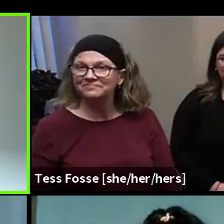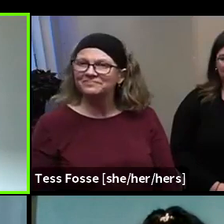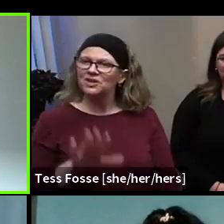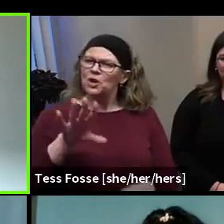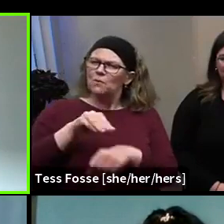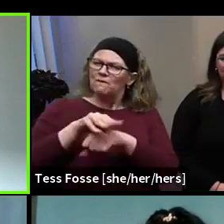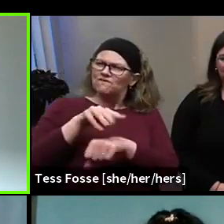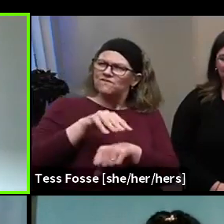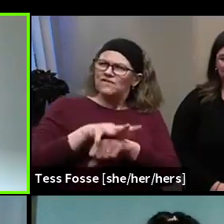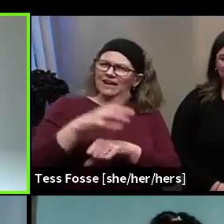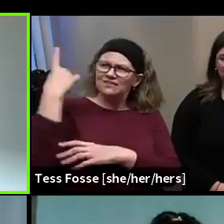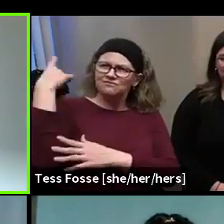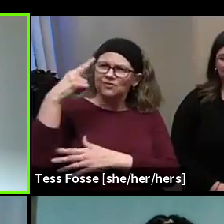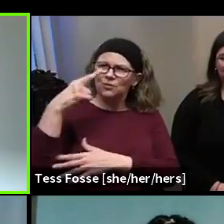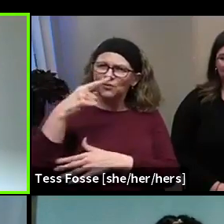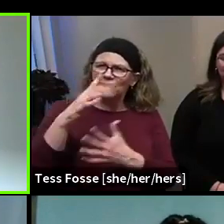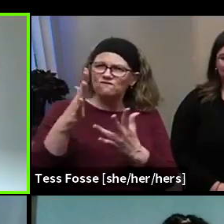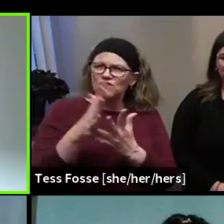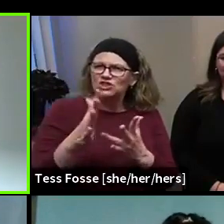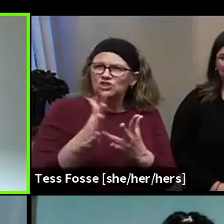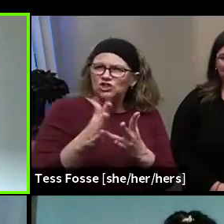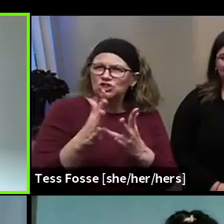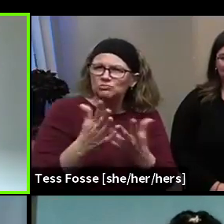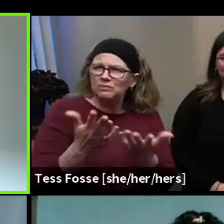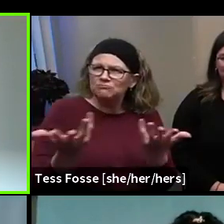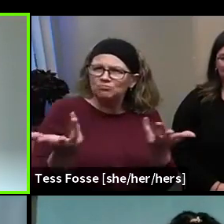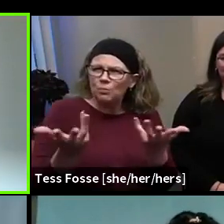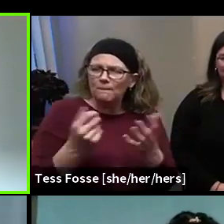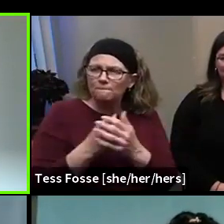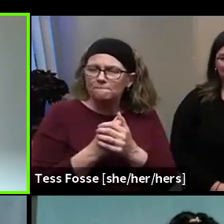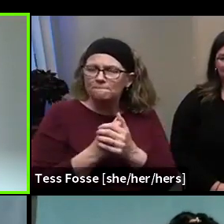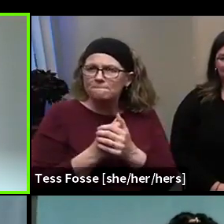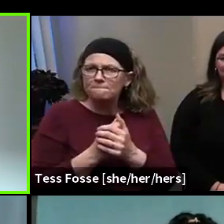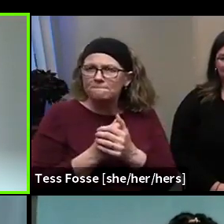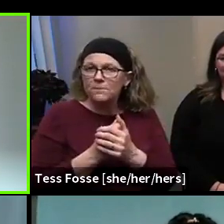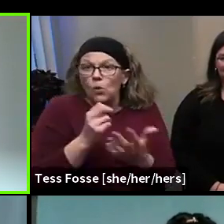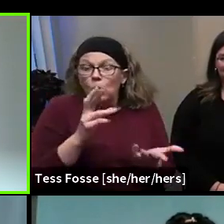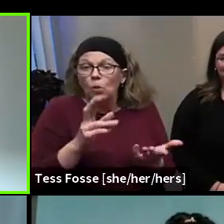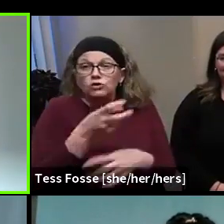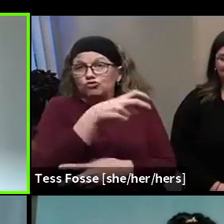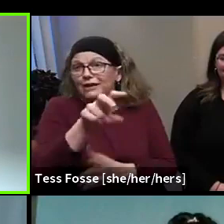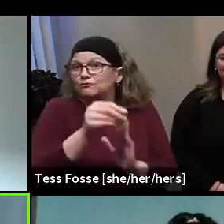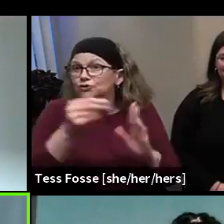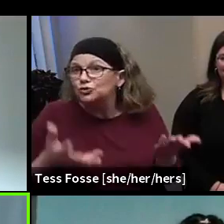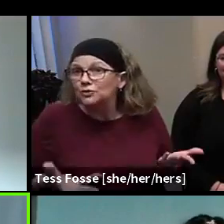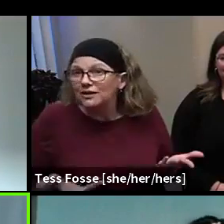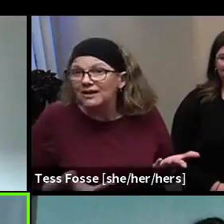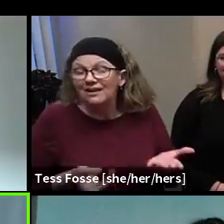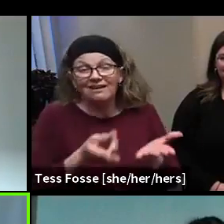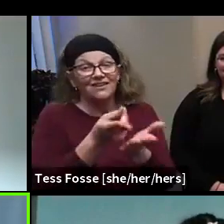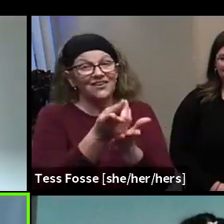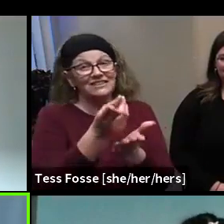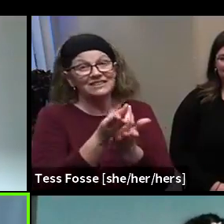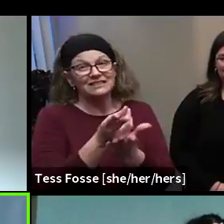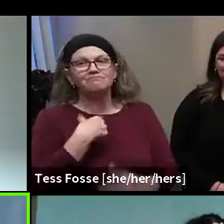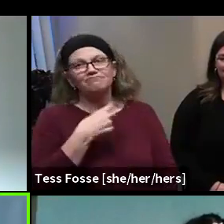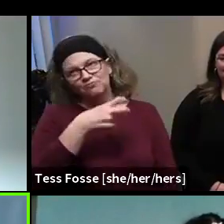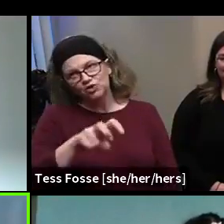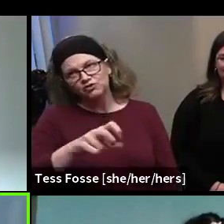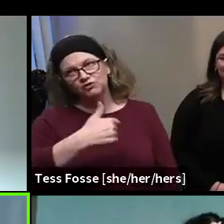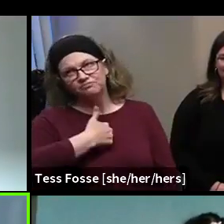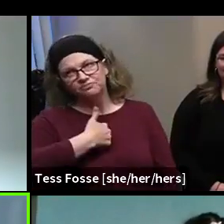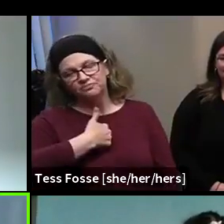though would you give to a incoming freshman or even a transfer student? Honestly, yeah, so I was a transfer